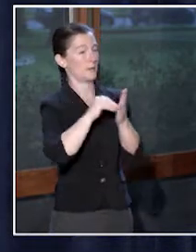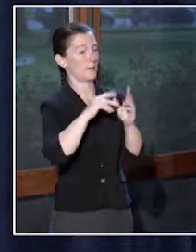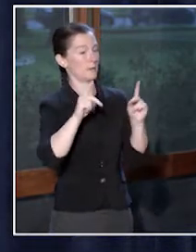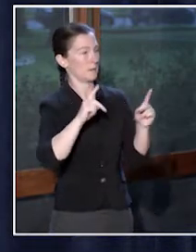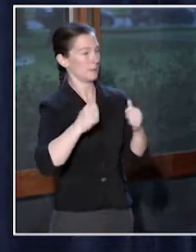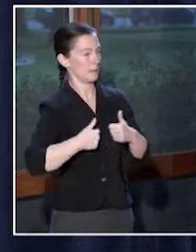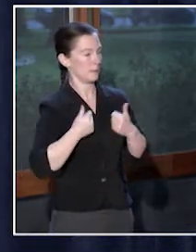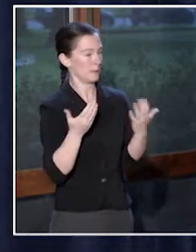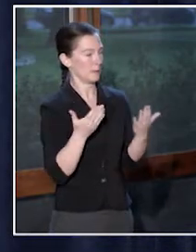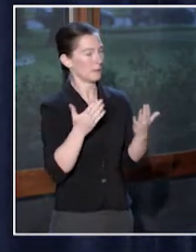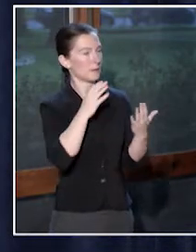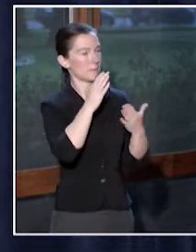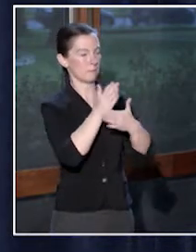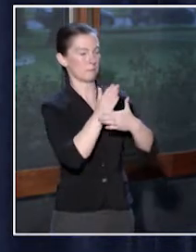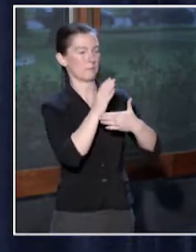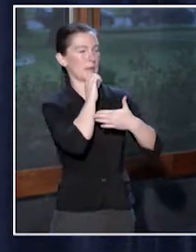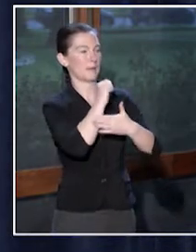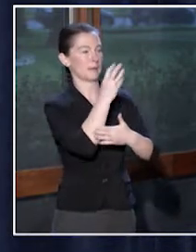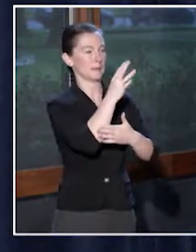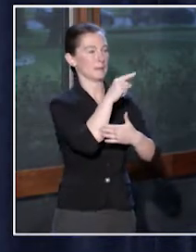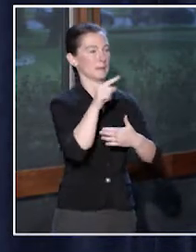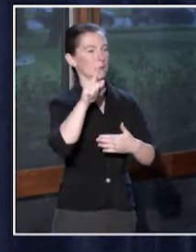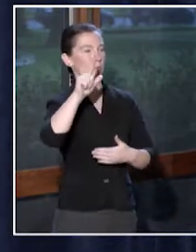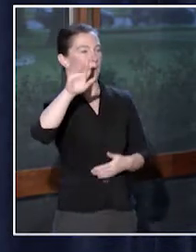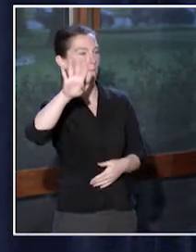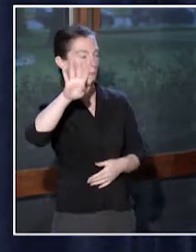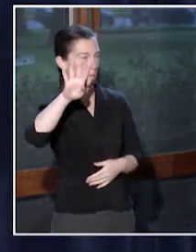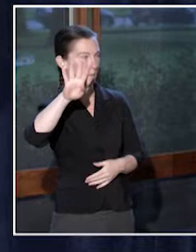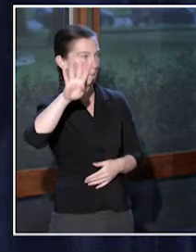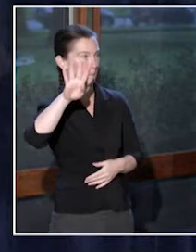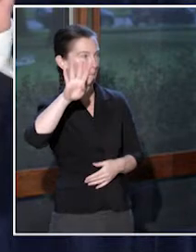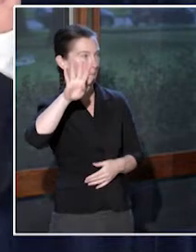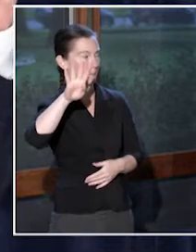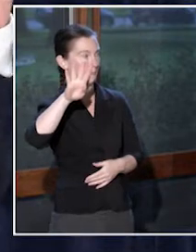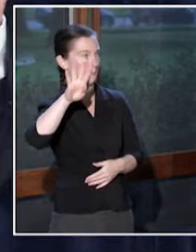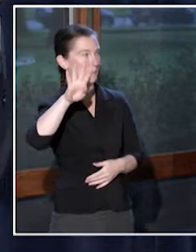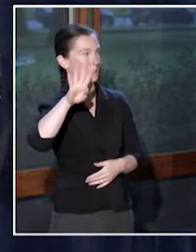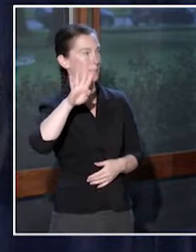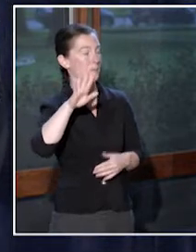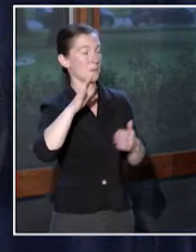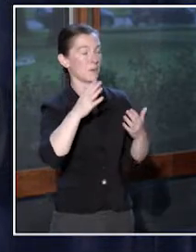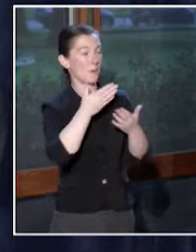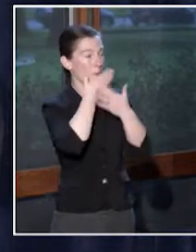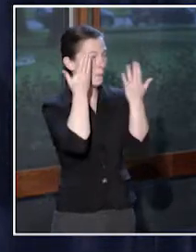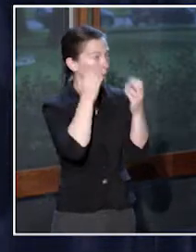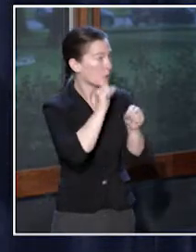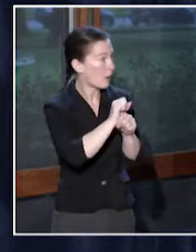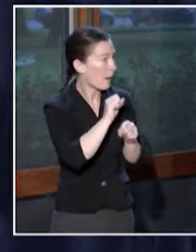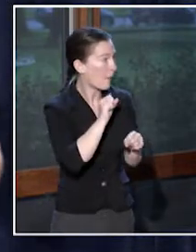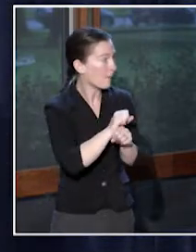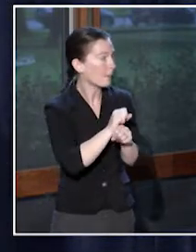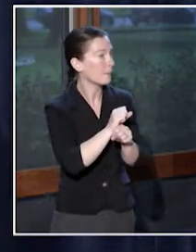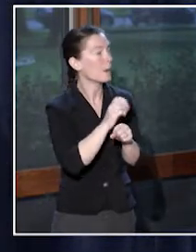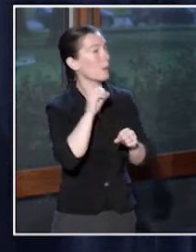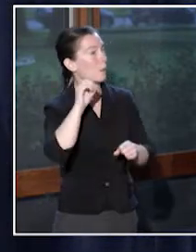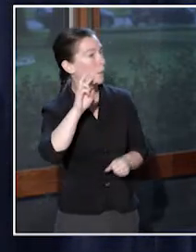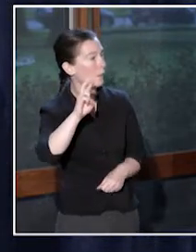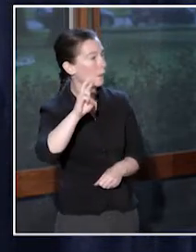of 16 and 24, 30,000 who have neither a job or